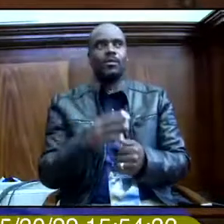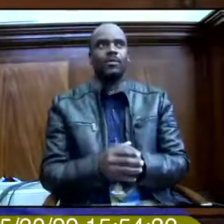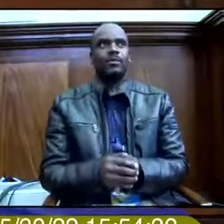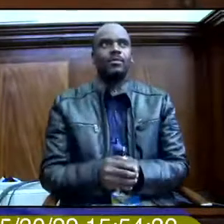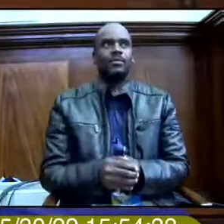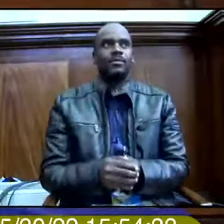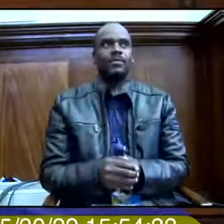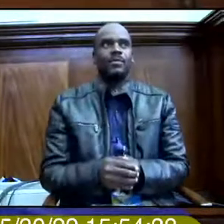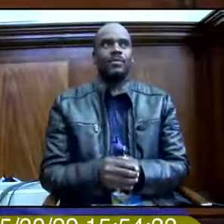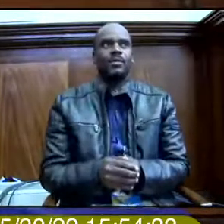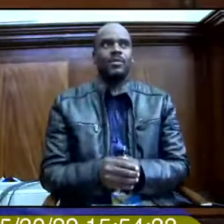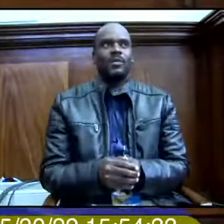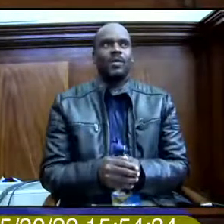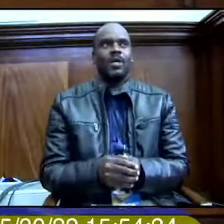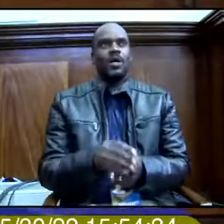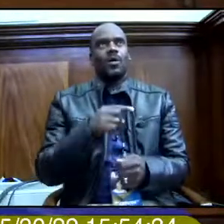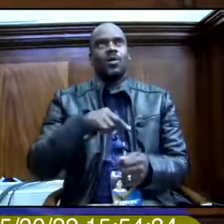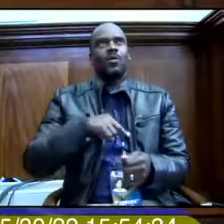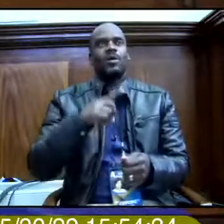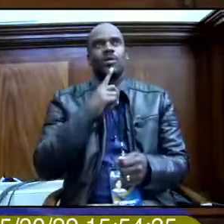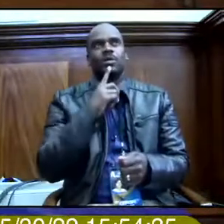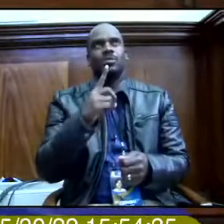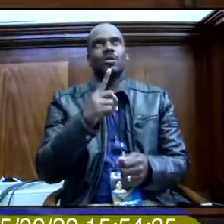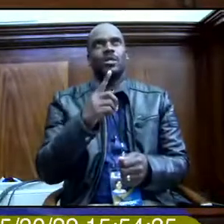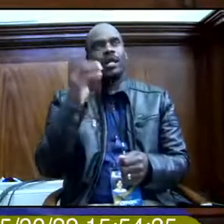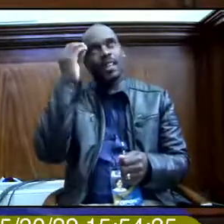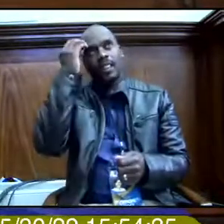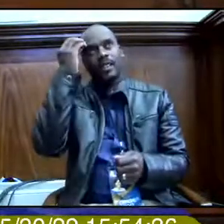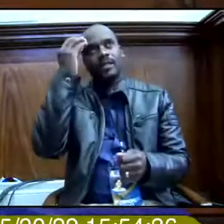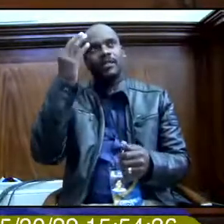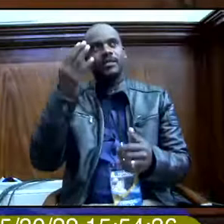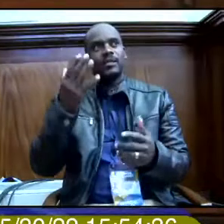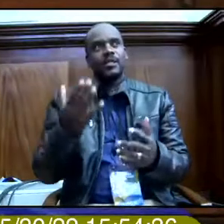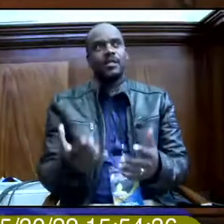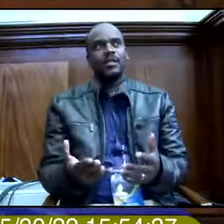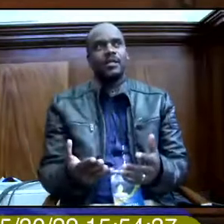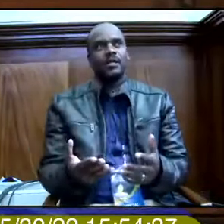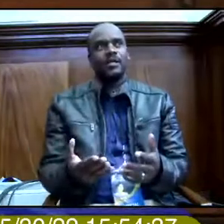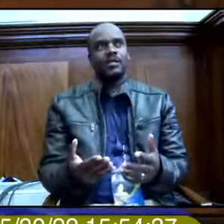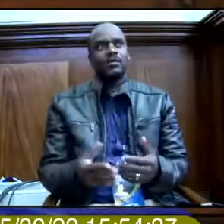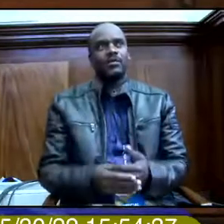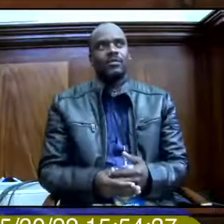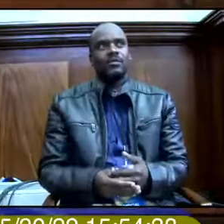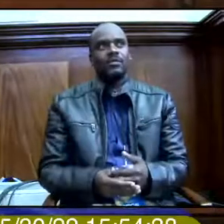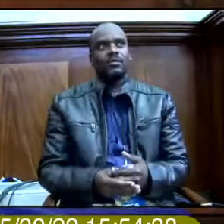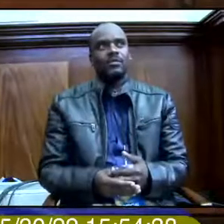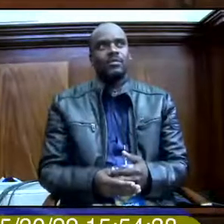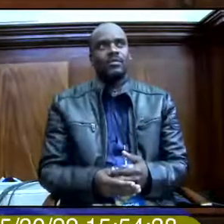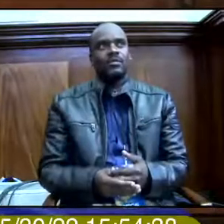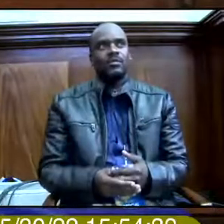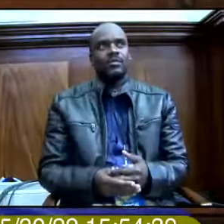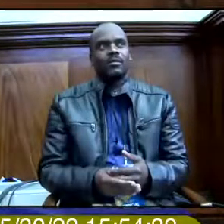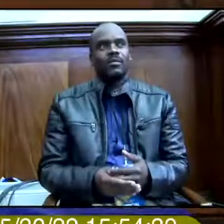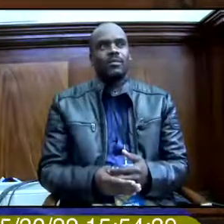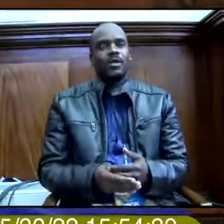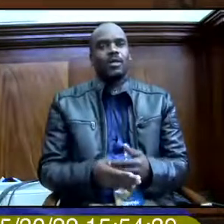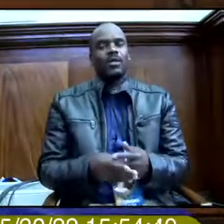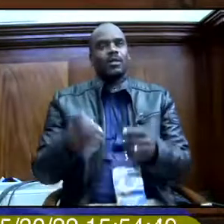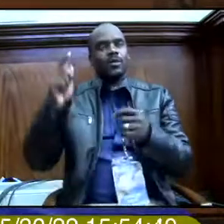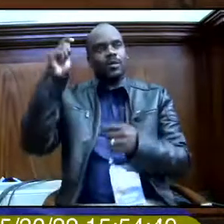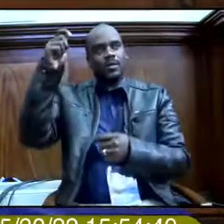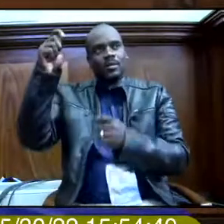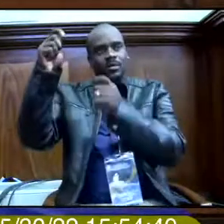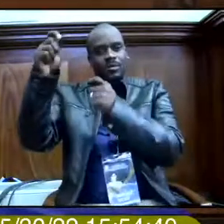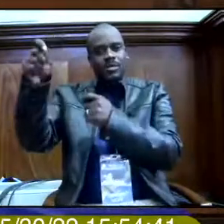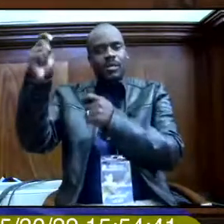we we want to speak on the issue of bargaining cancer honorable speaker which